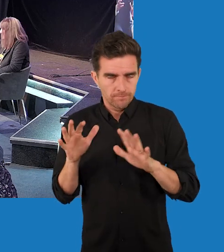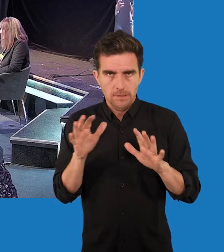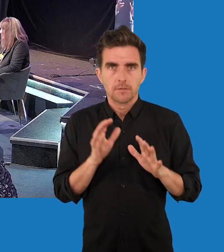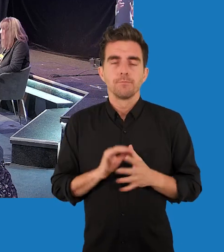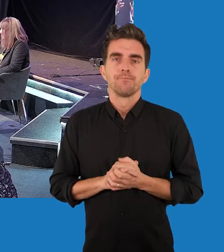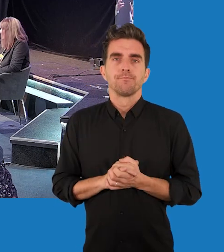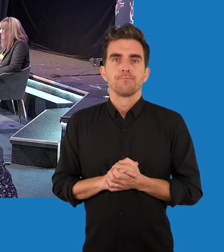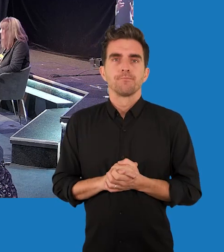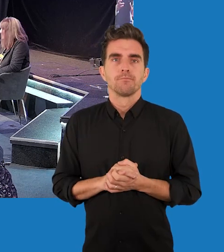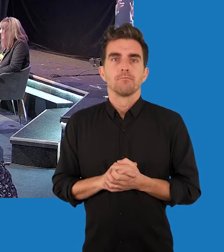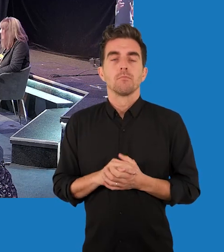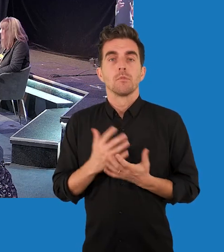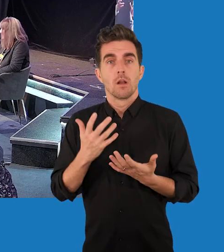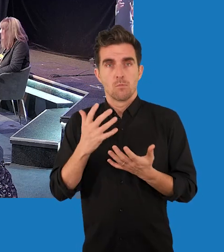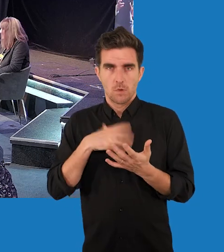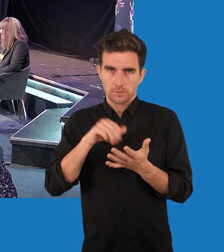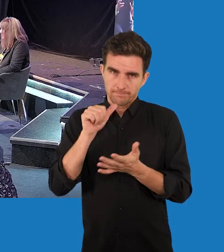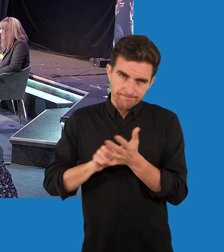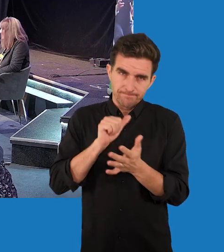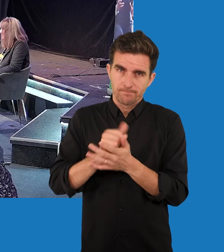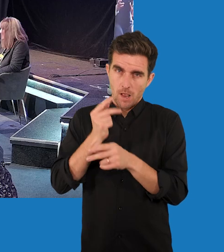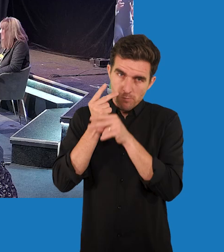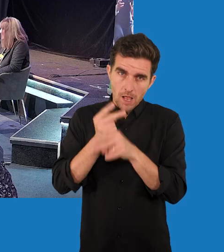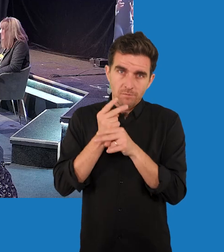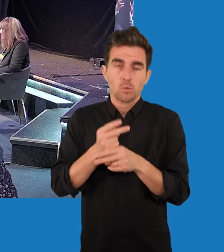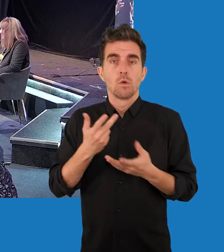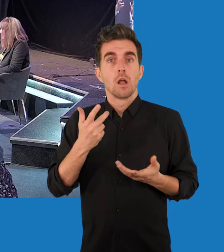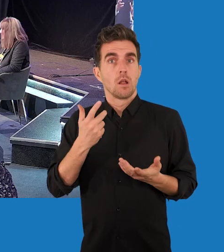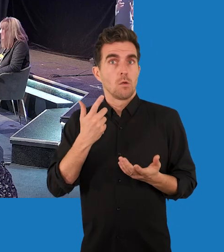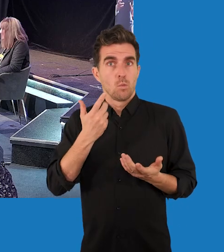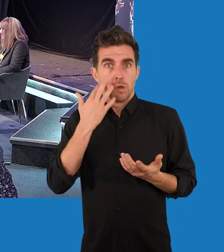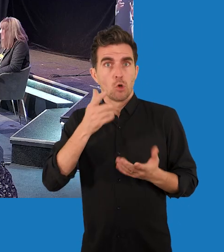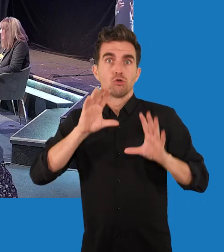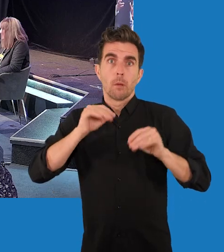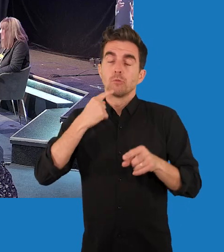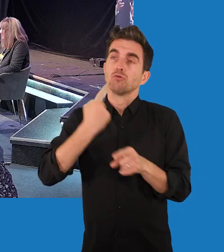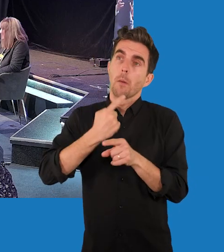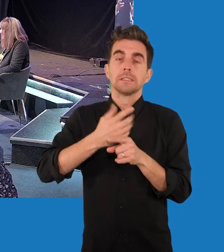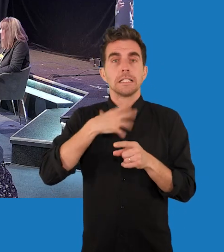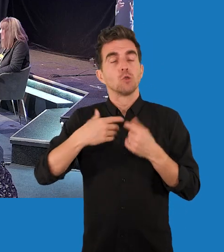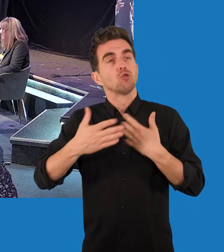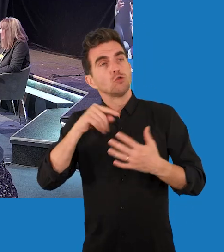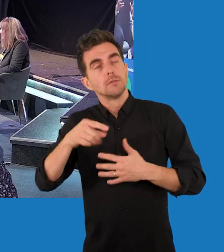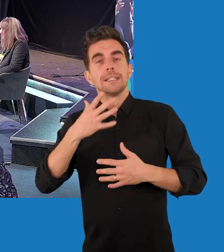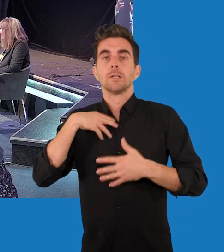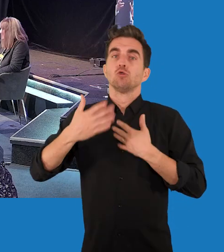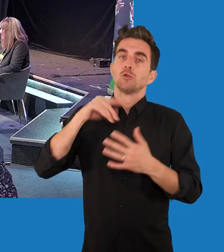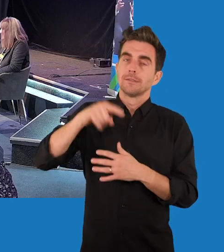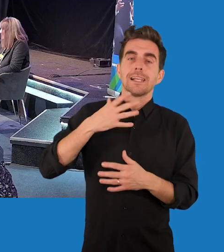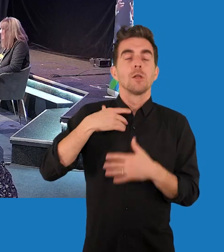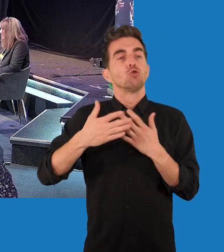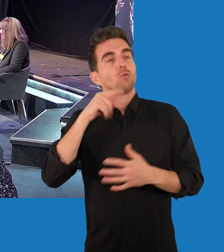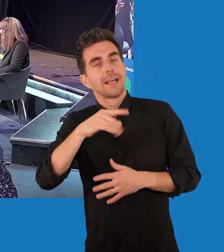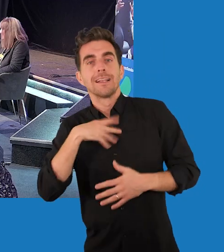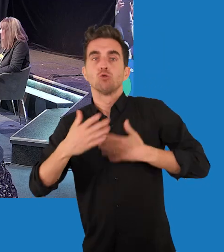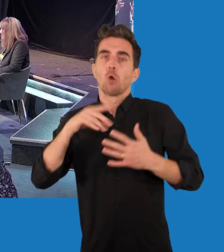a sense of when are we going to be properly looked after, and when are you going to stop